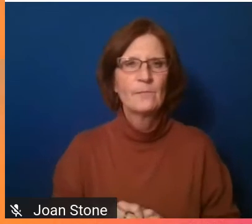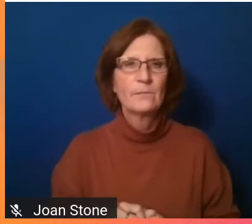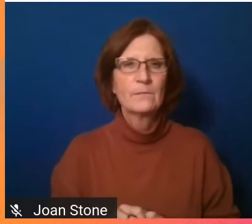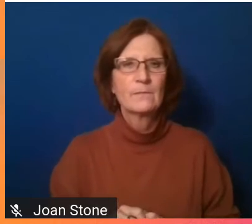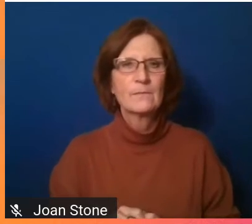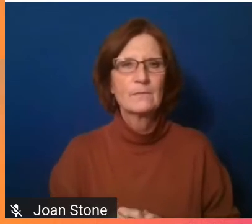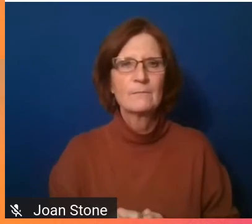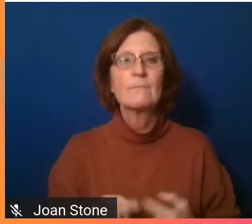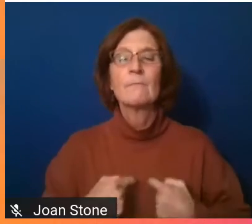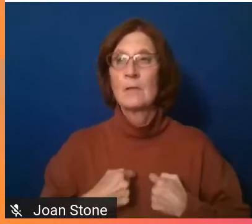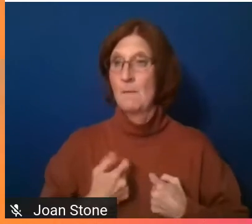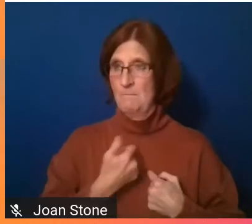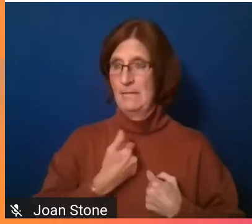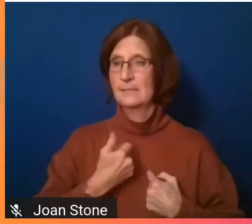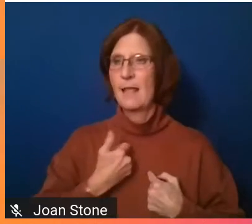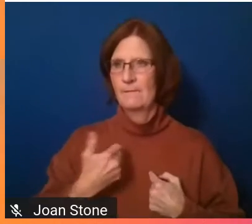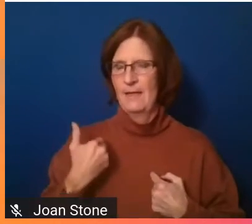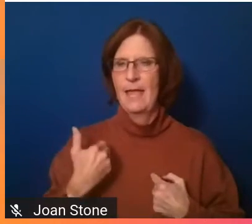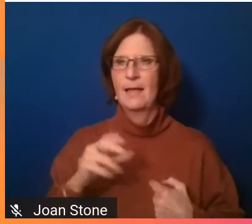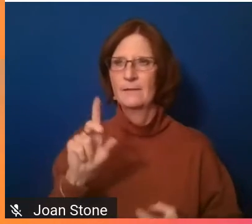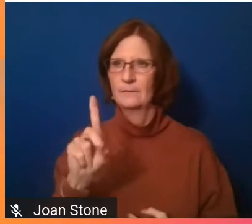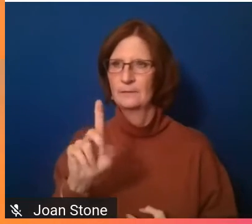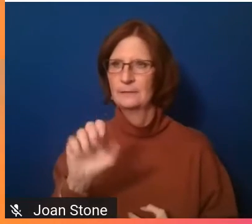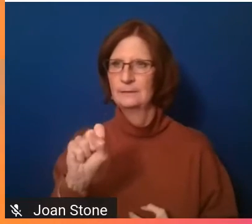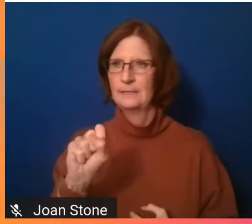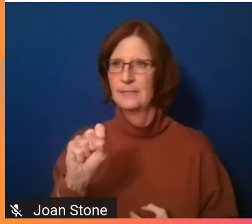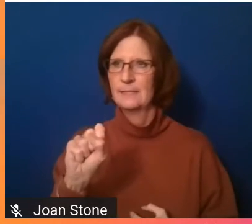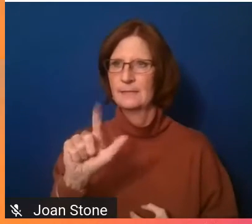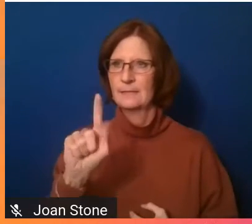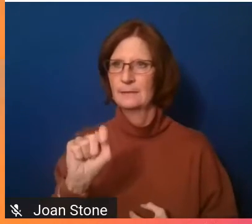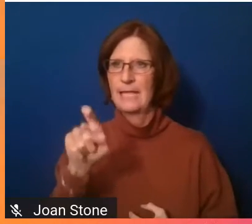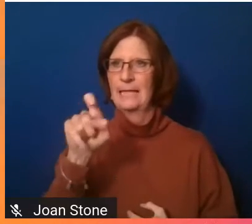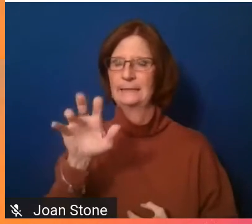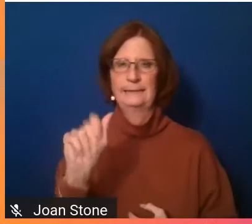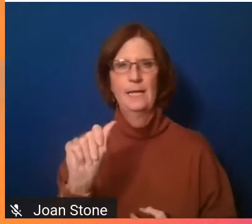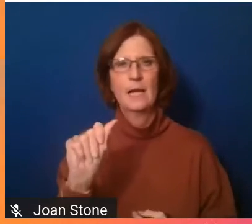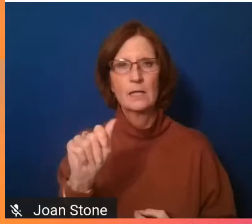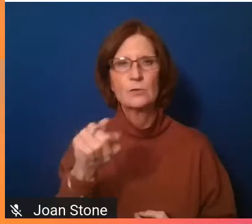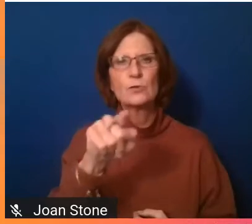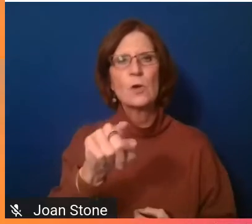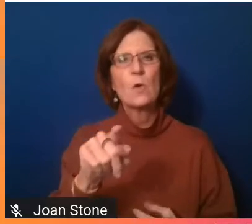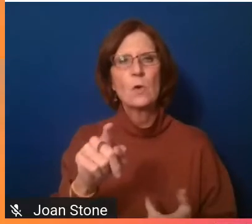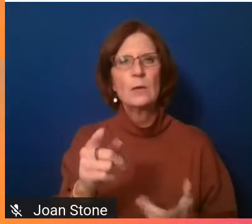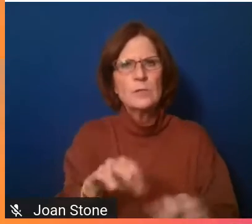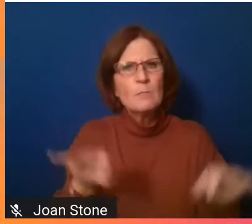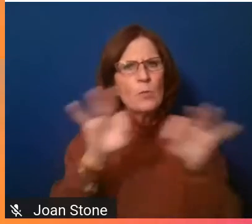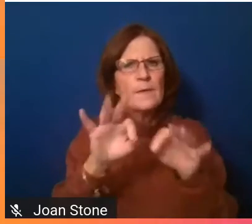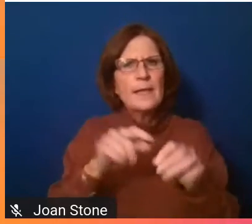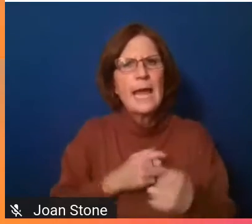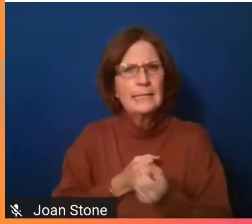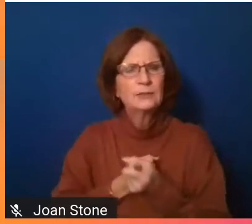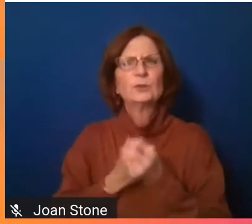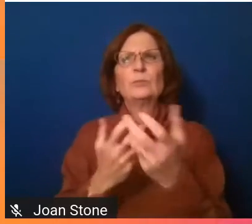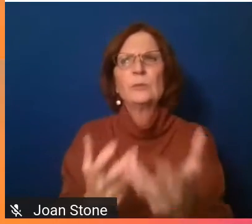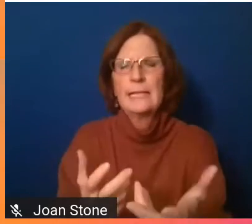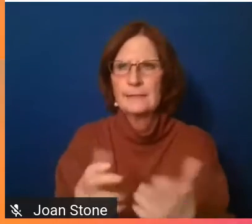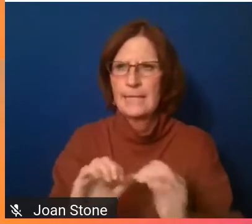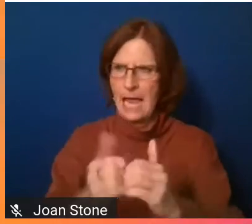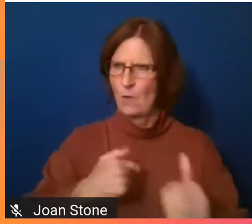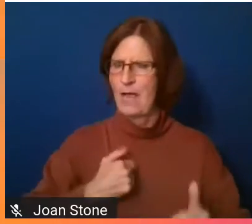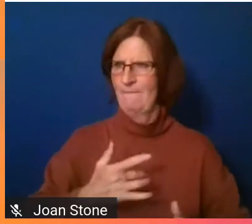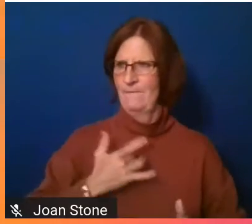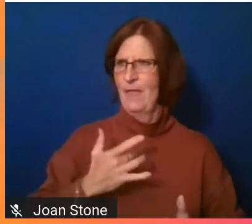I am dyslexic myself, so it was very important for me to express how I felt, because that's not talked about.